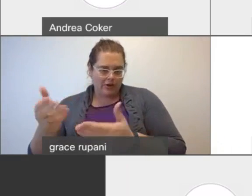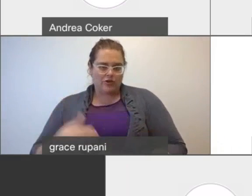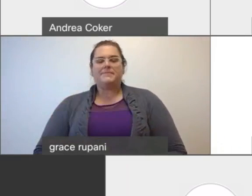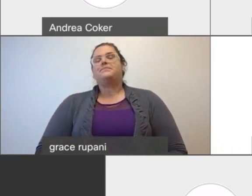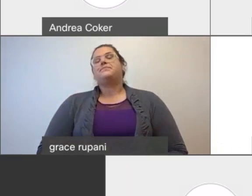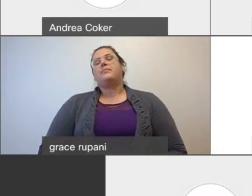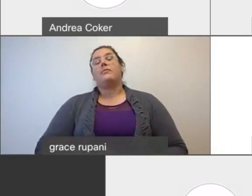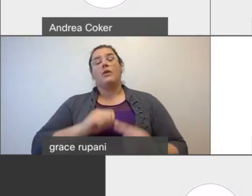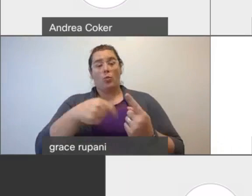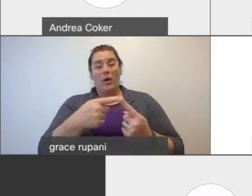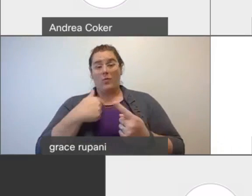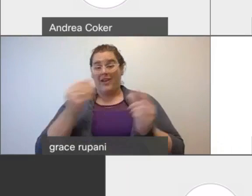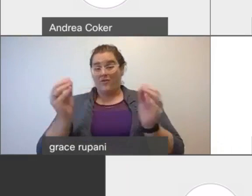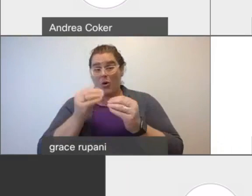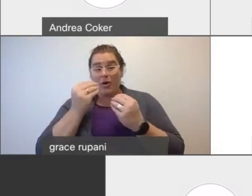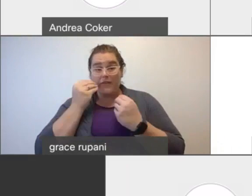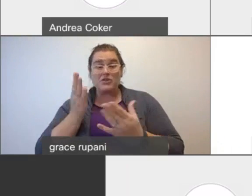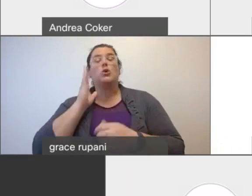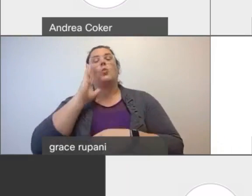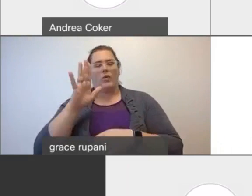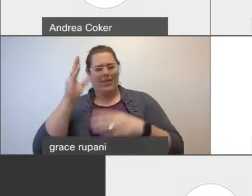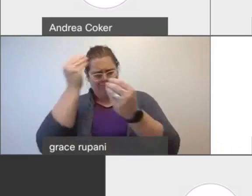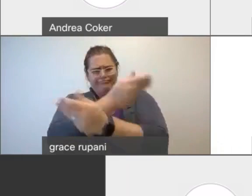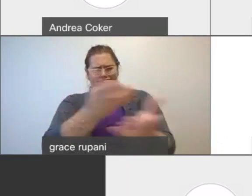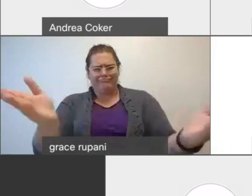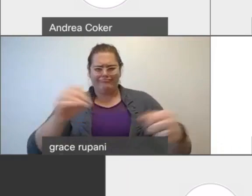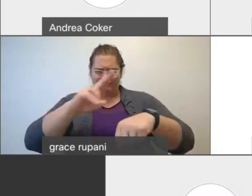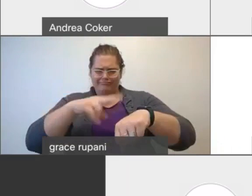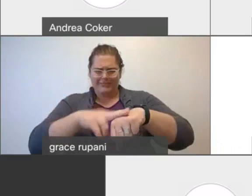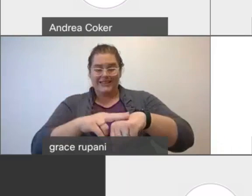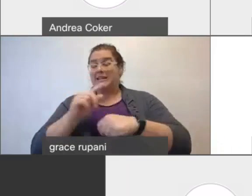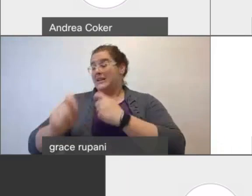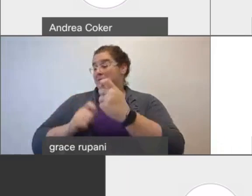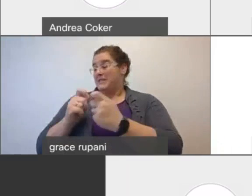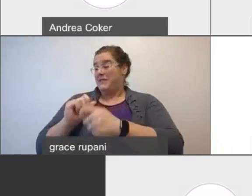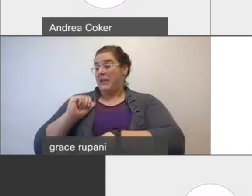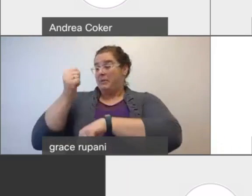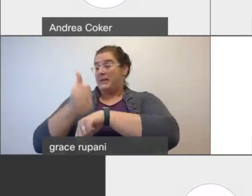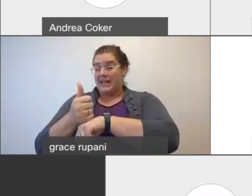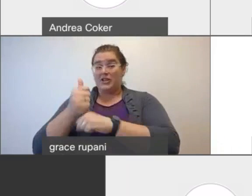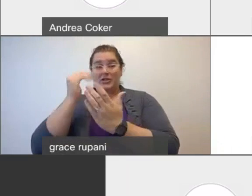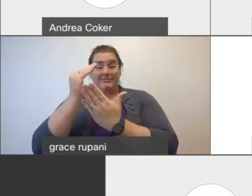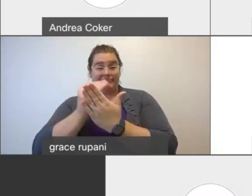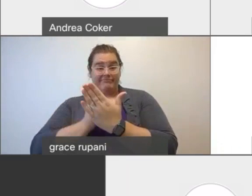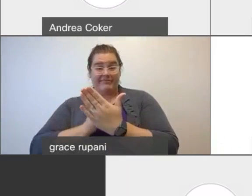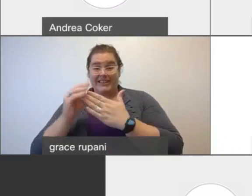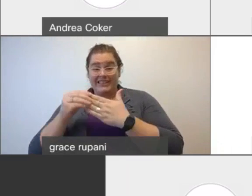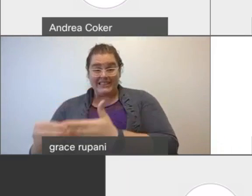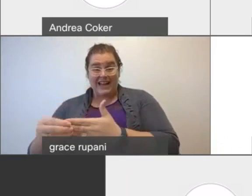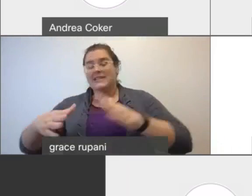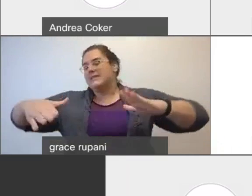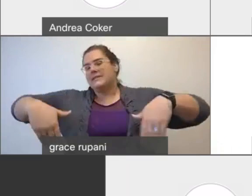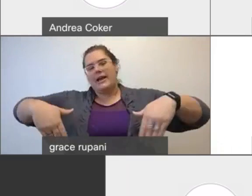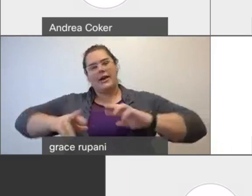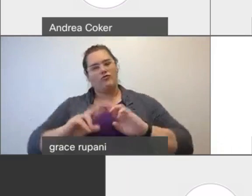Right now, specifically how that will be implemented, we don't have that specific guidance yet, but we will very soon.